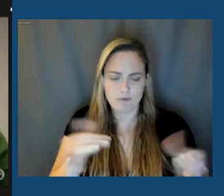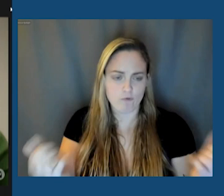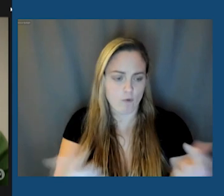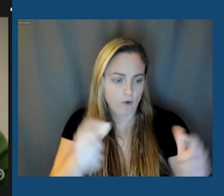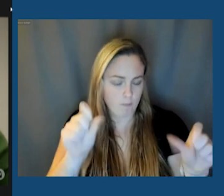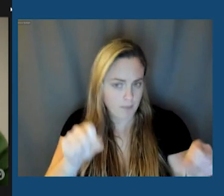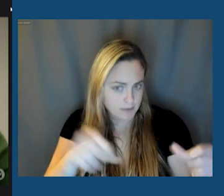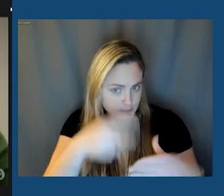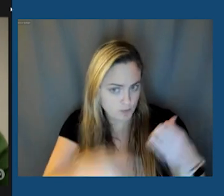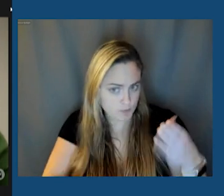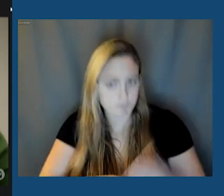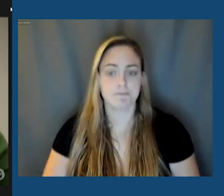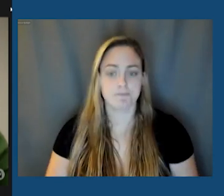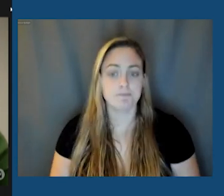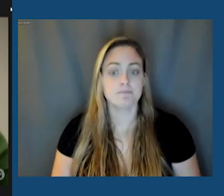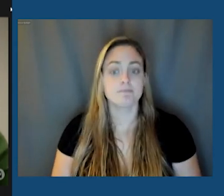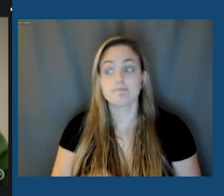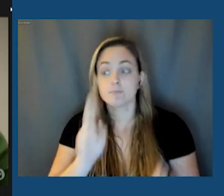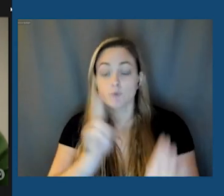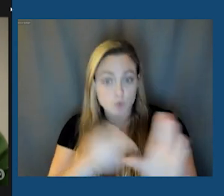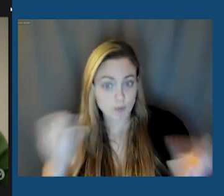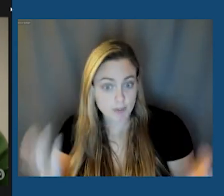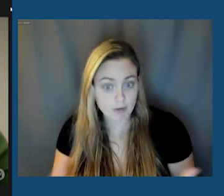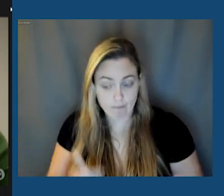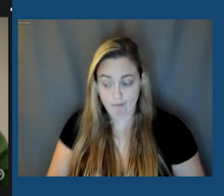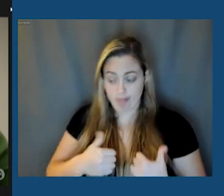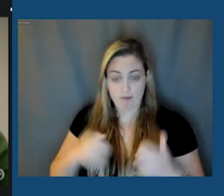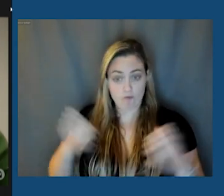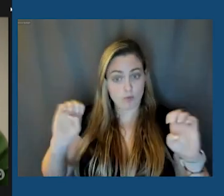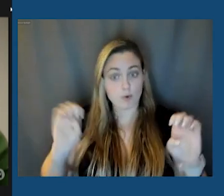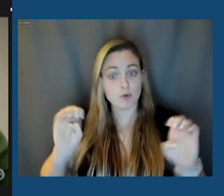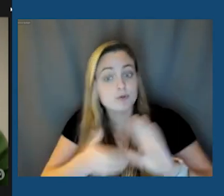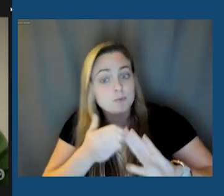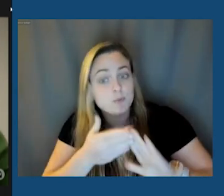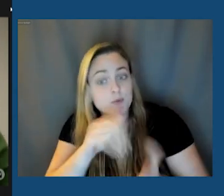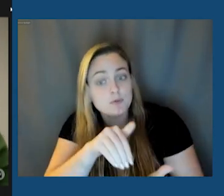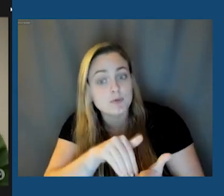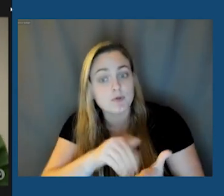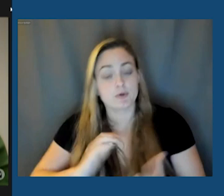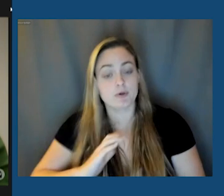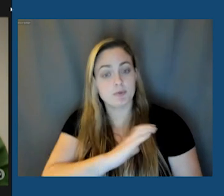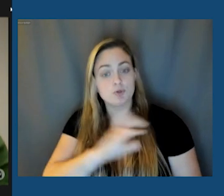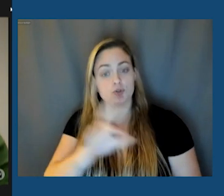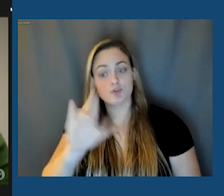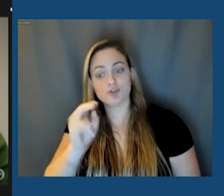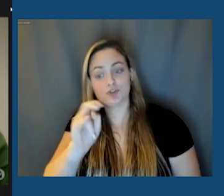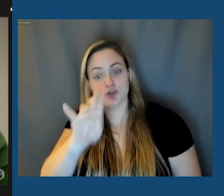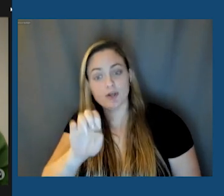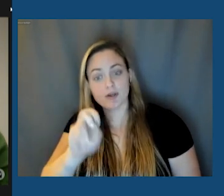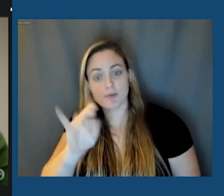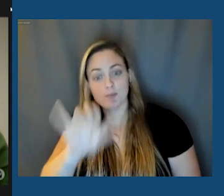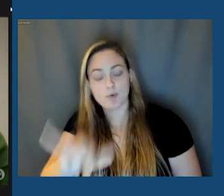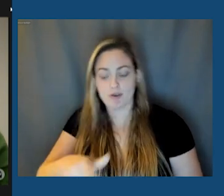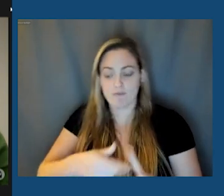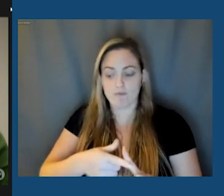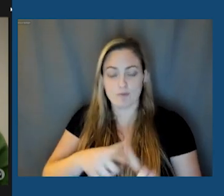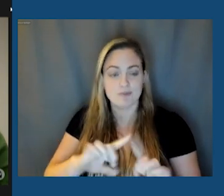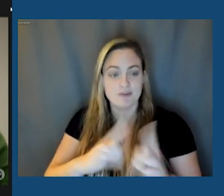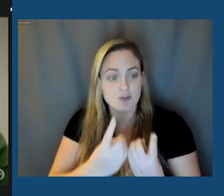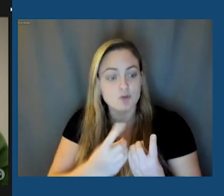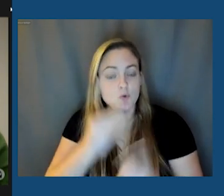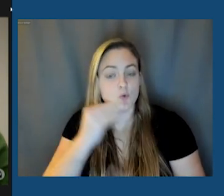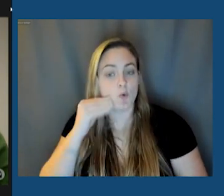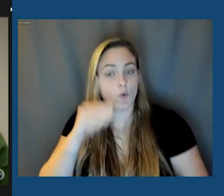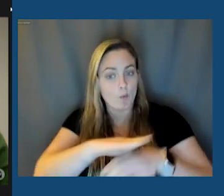outcome. So joining me live from the Emergency Operations Center are Commissioner Jackie Bray, the Division of Homeland Security and Emergency